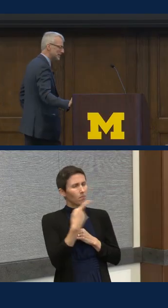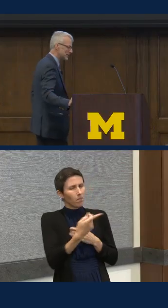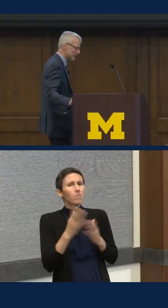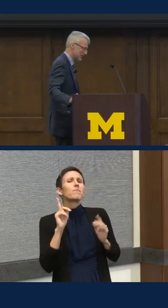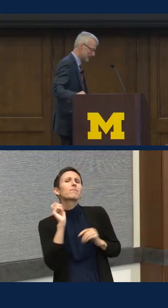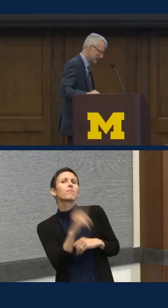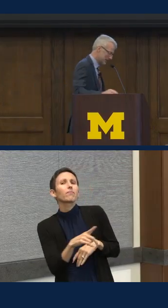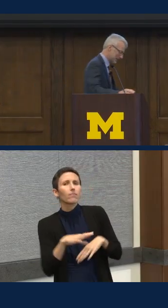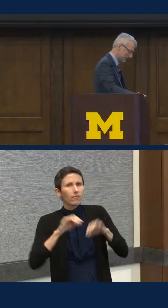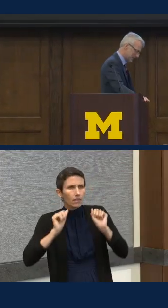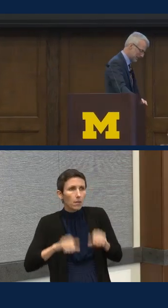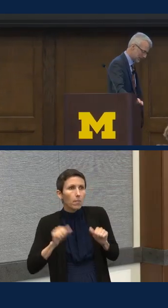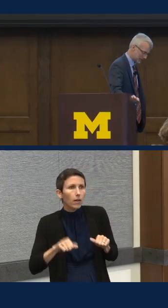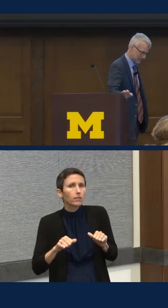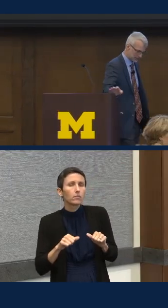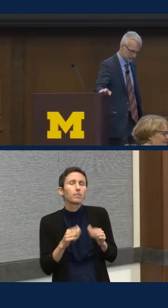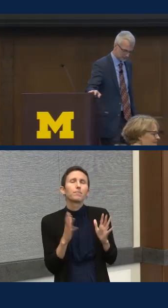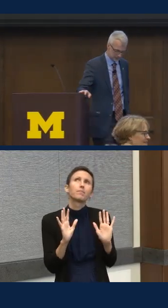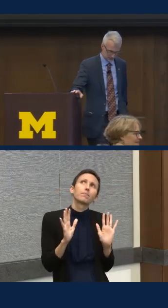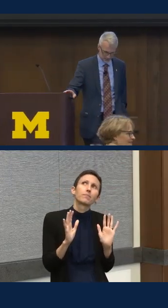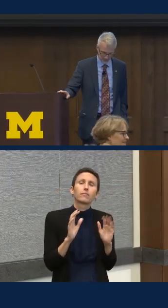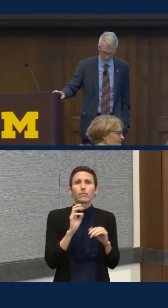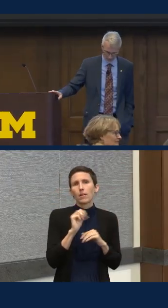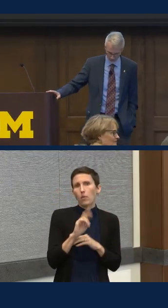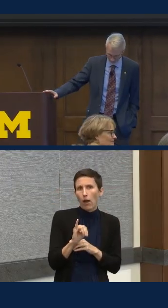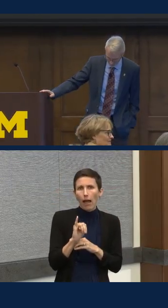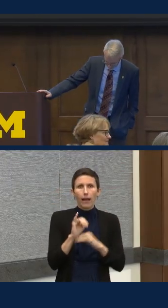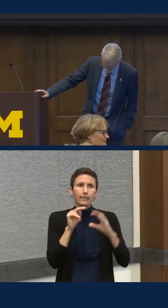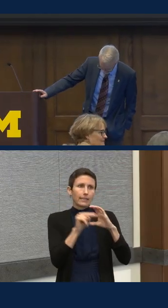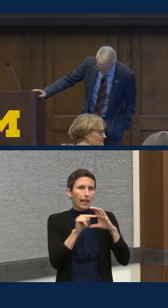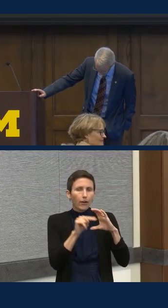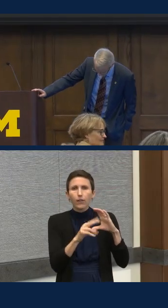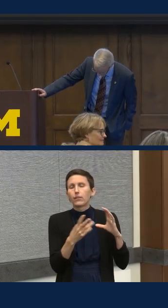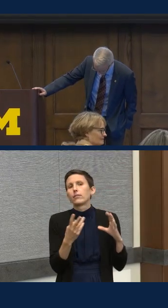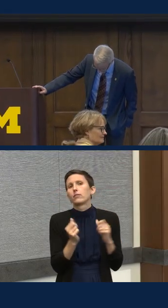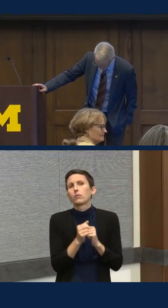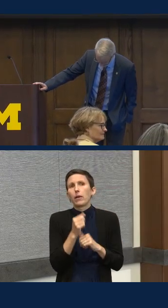possible to do MR scans with